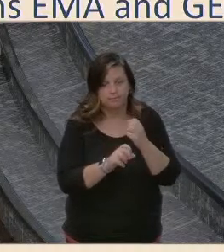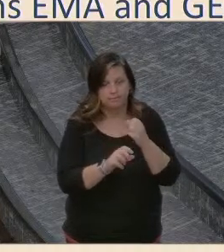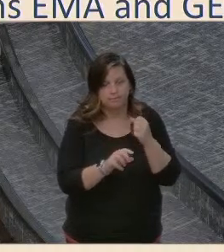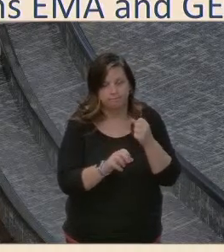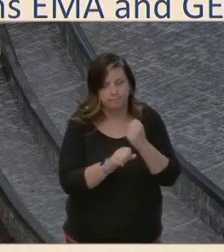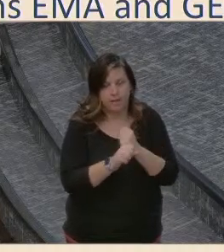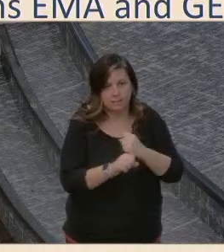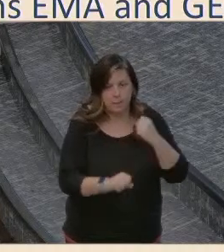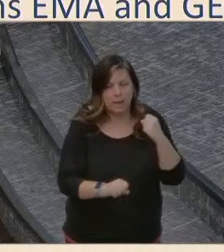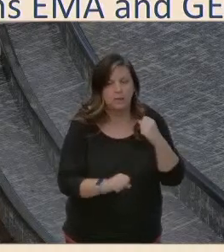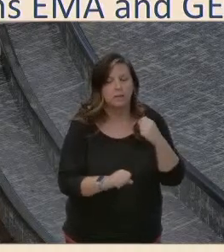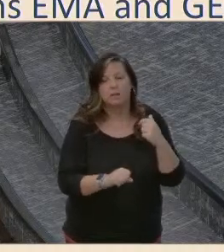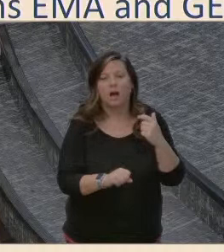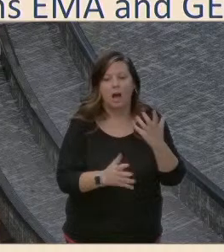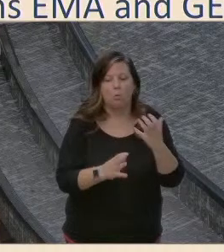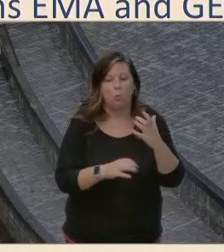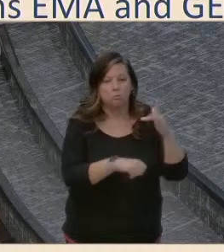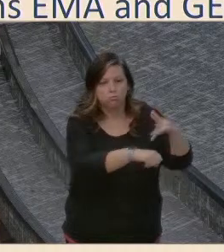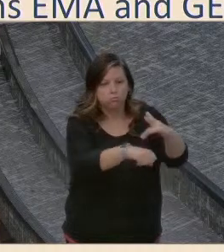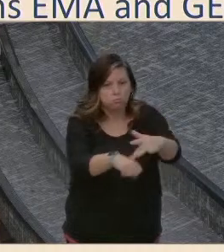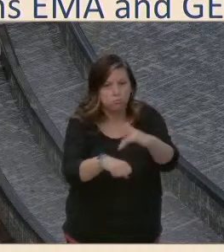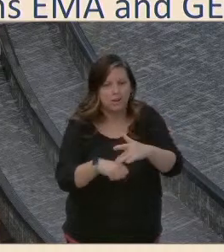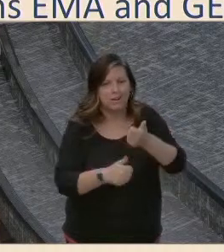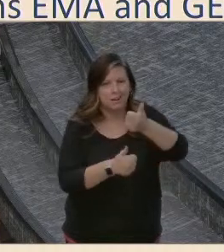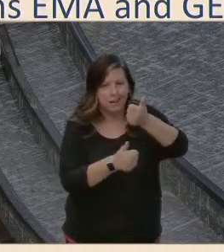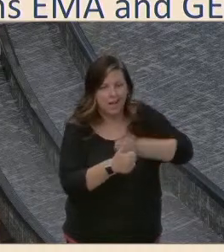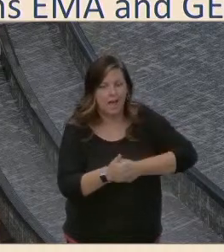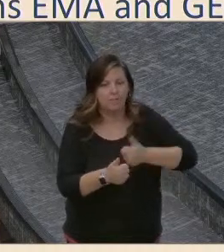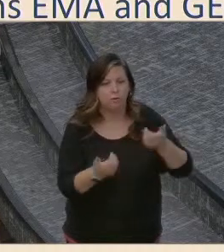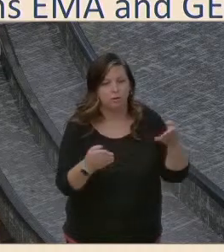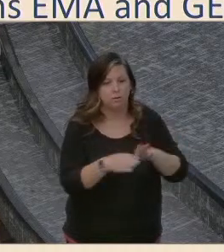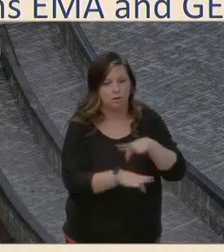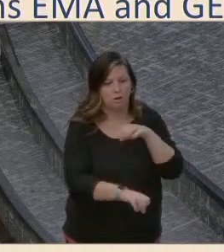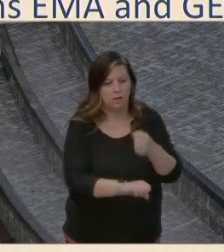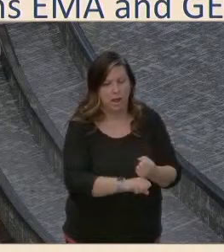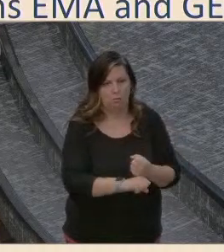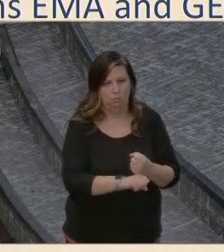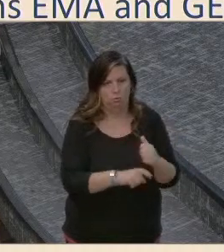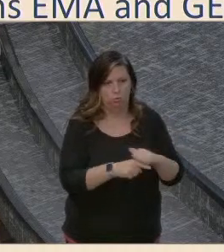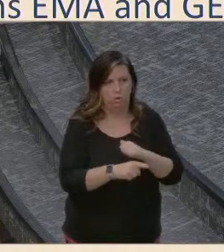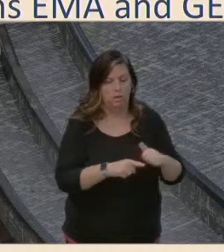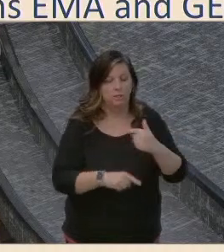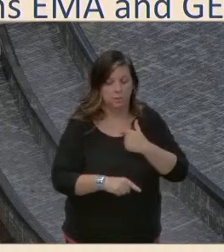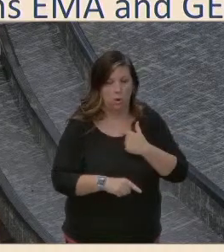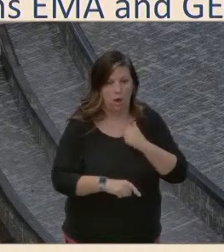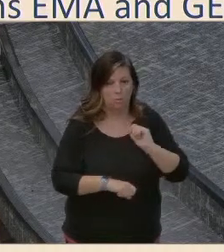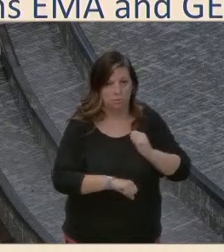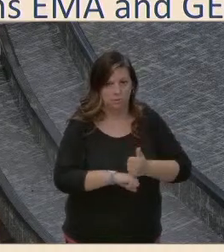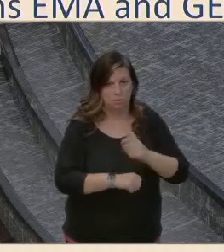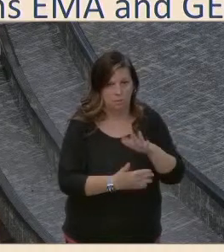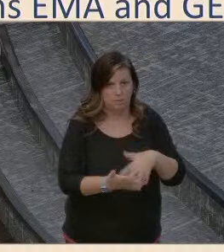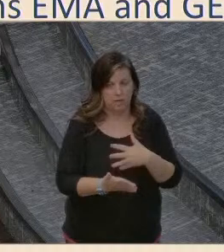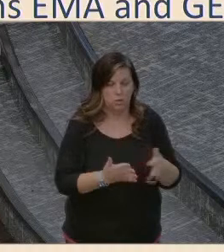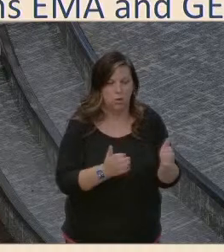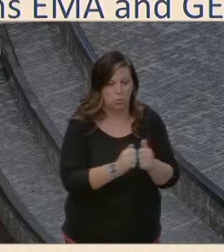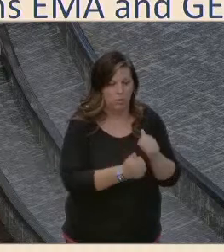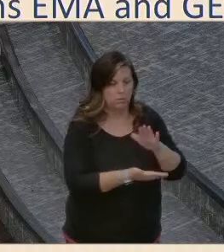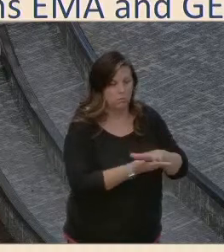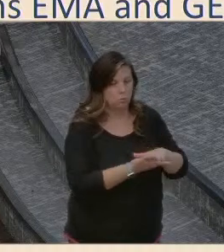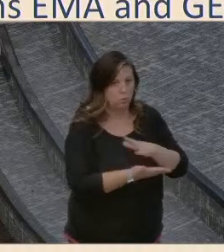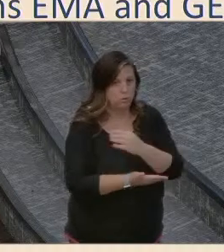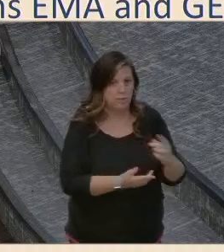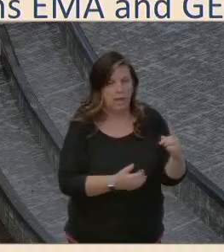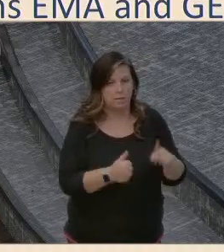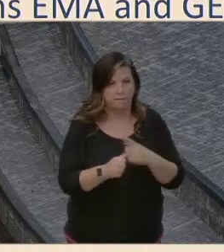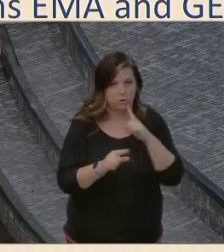every single lockdown drill. So I'm actually scheduling those drills in coordination with the schools and with first responders.